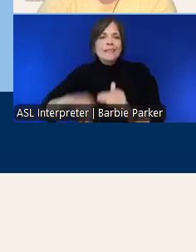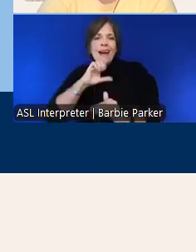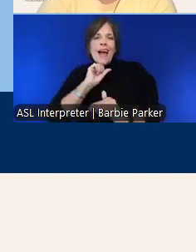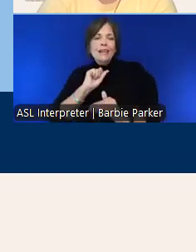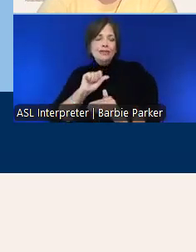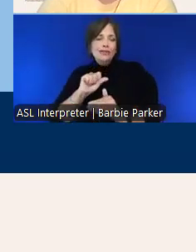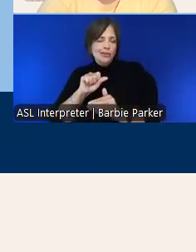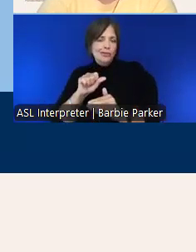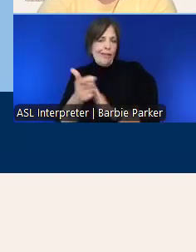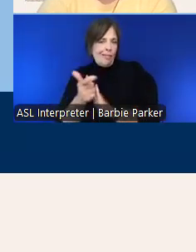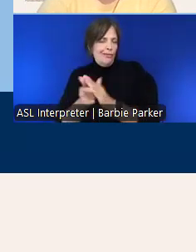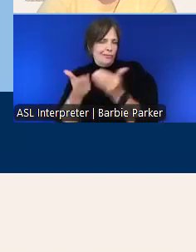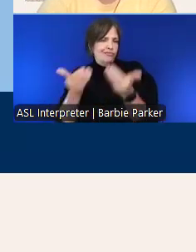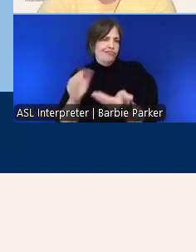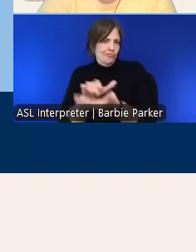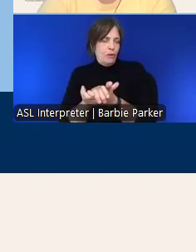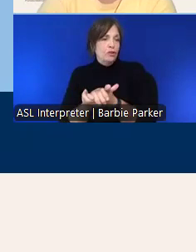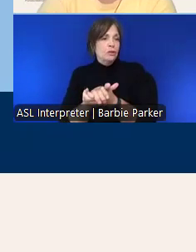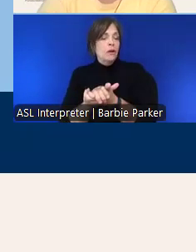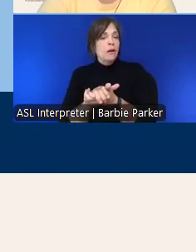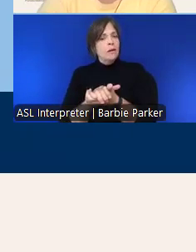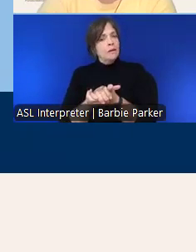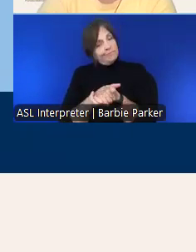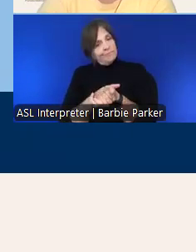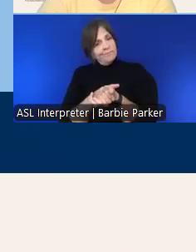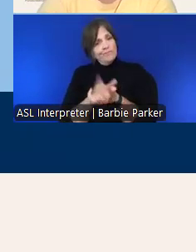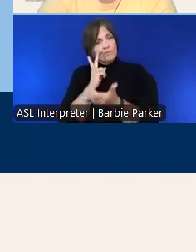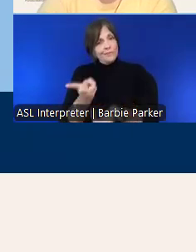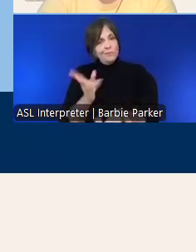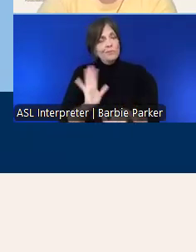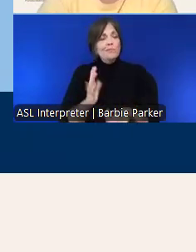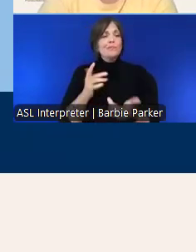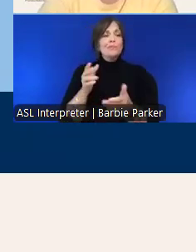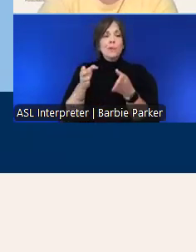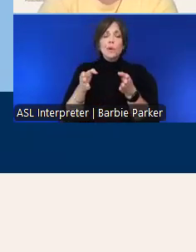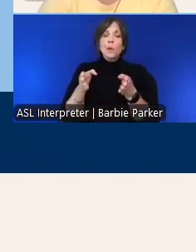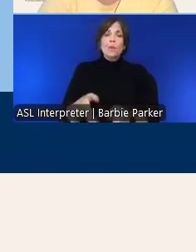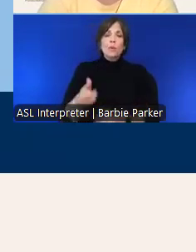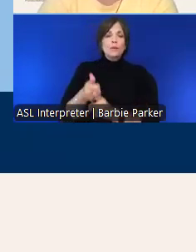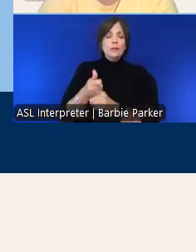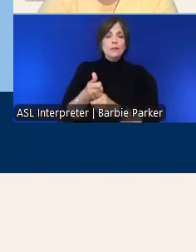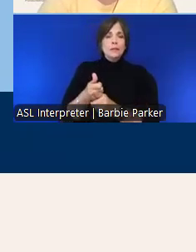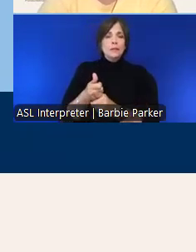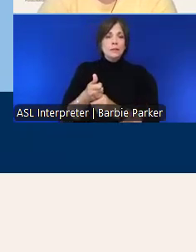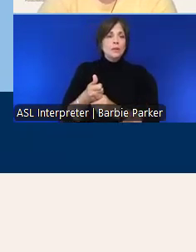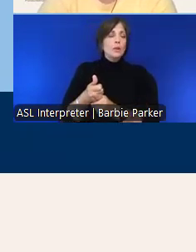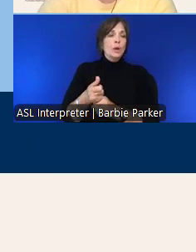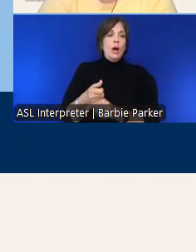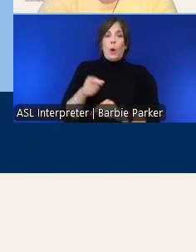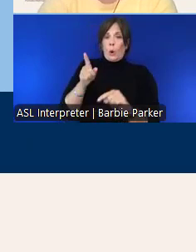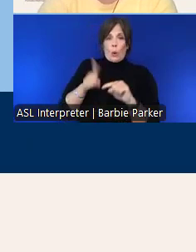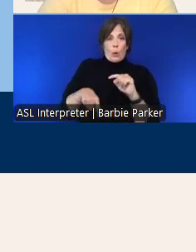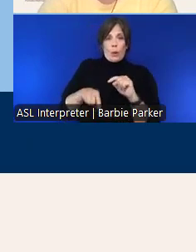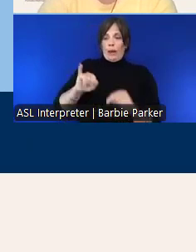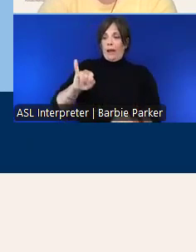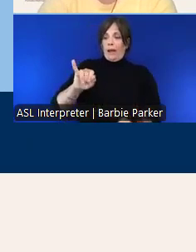there's lack of consent, given that the person was subject to incapacity or a